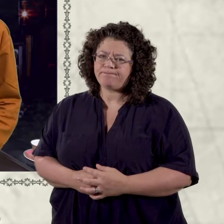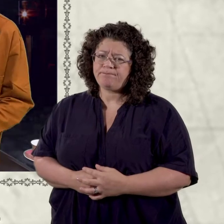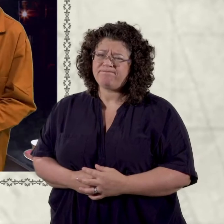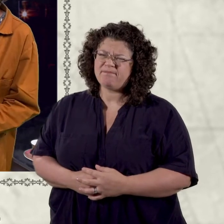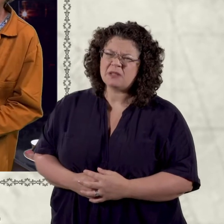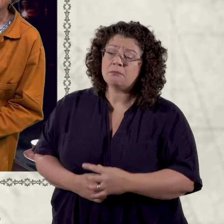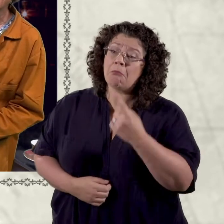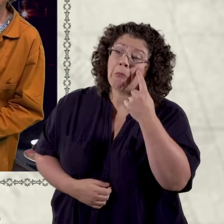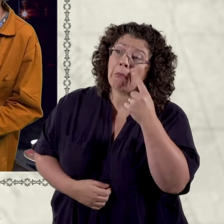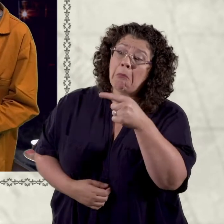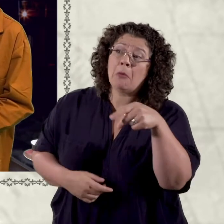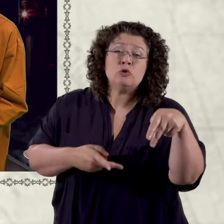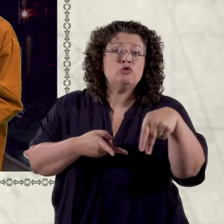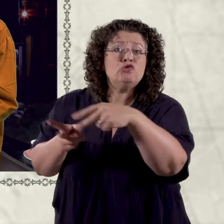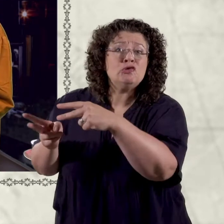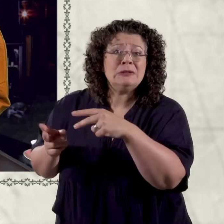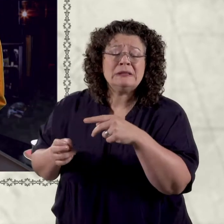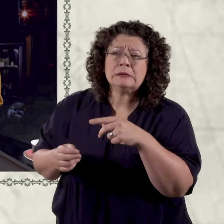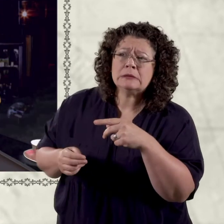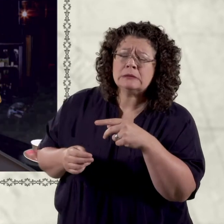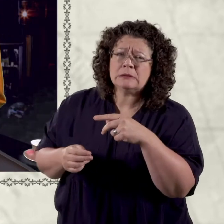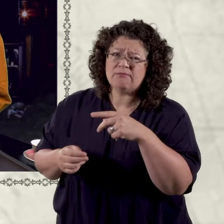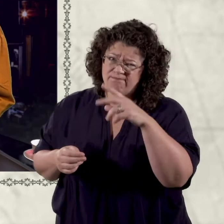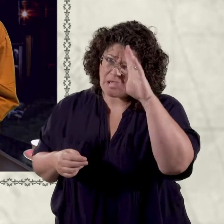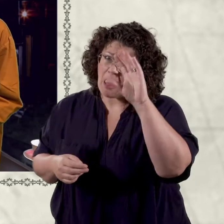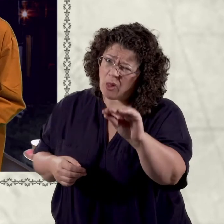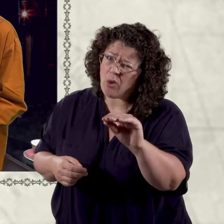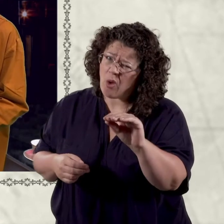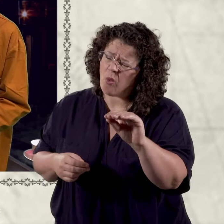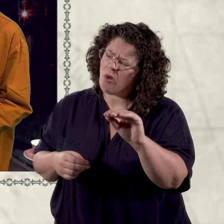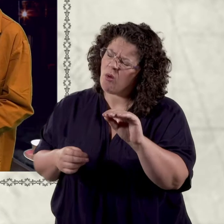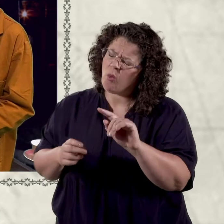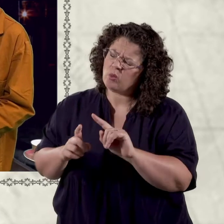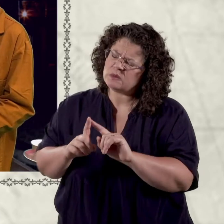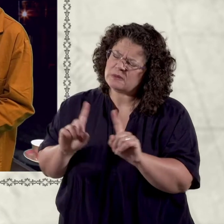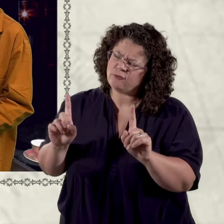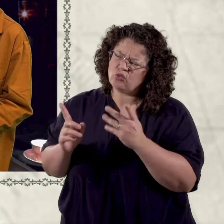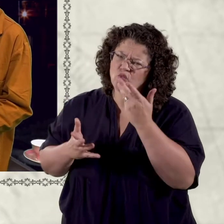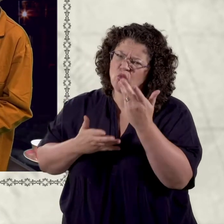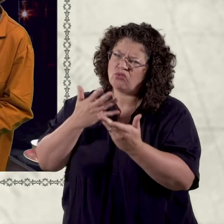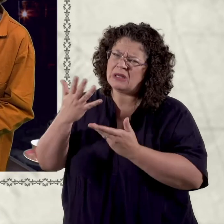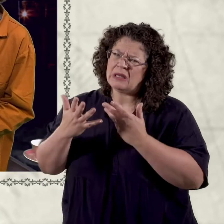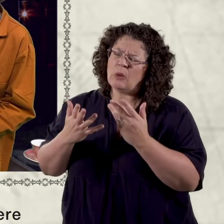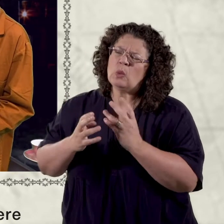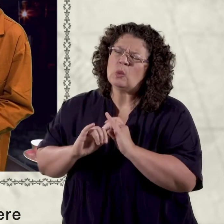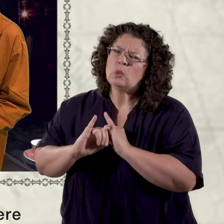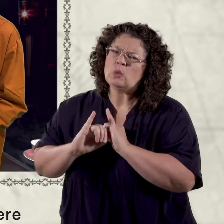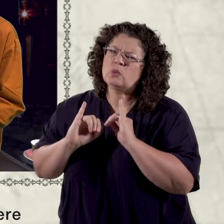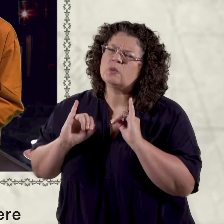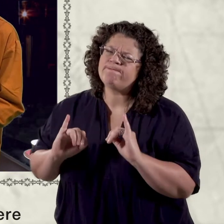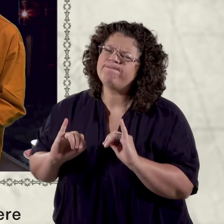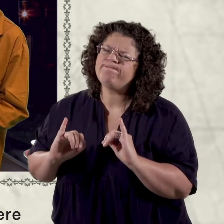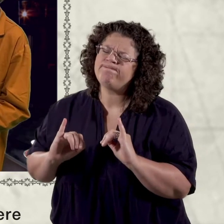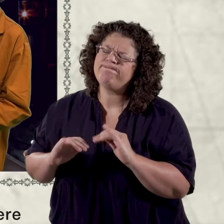But then I looked out onto the street and I tell you what, it was a different story out there, boys. There was